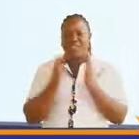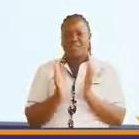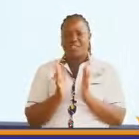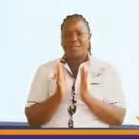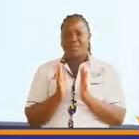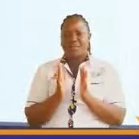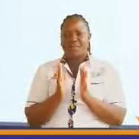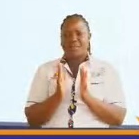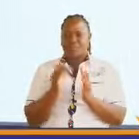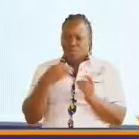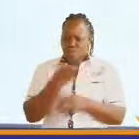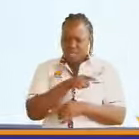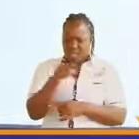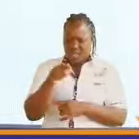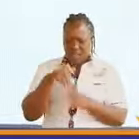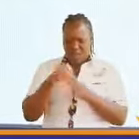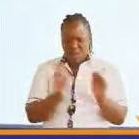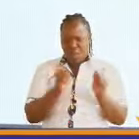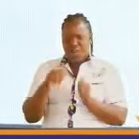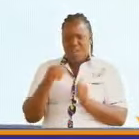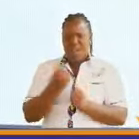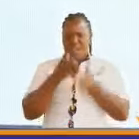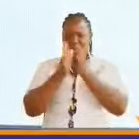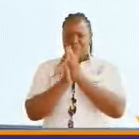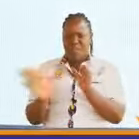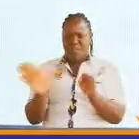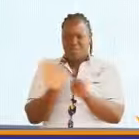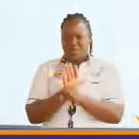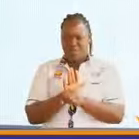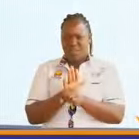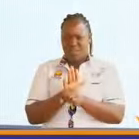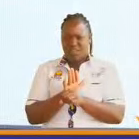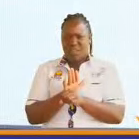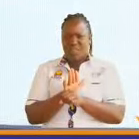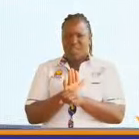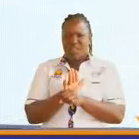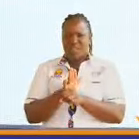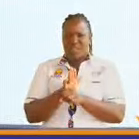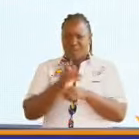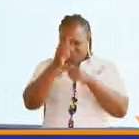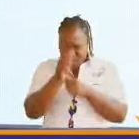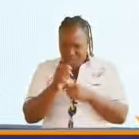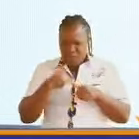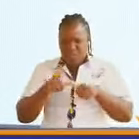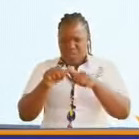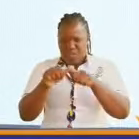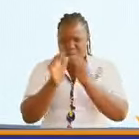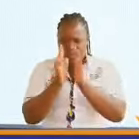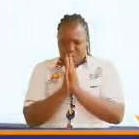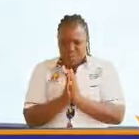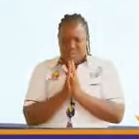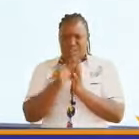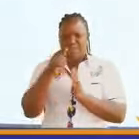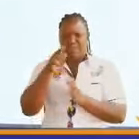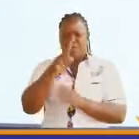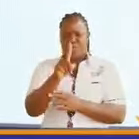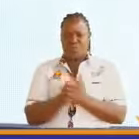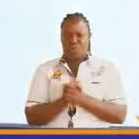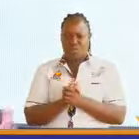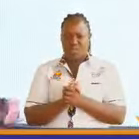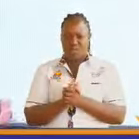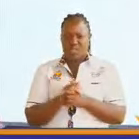we here in Homa Bay are very prayerful. And Mr. President, we continue praying for you, because